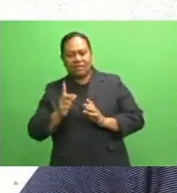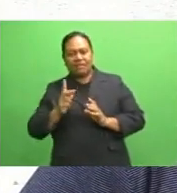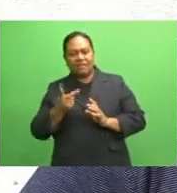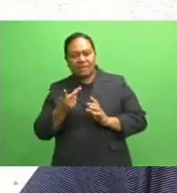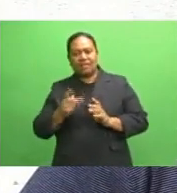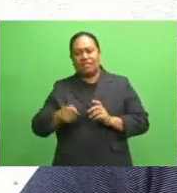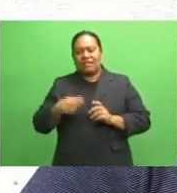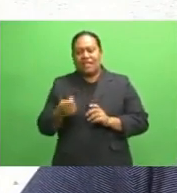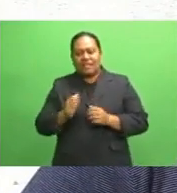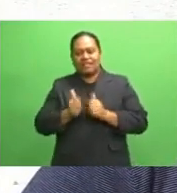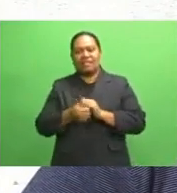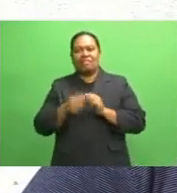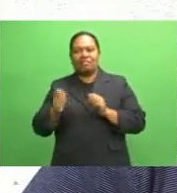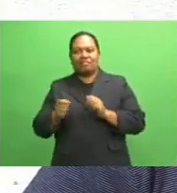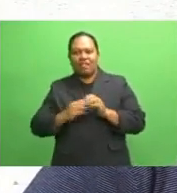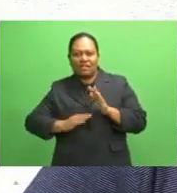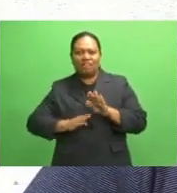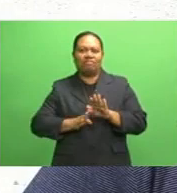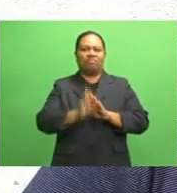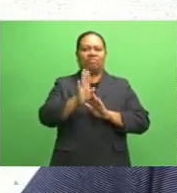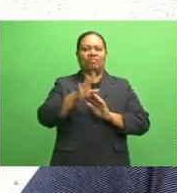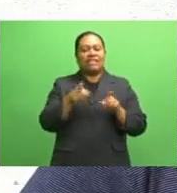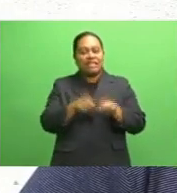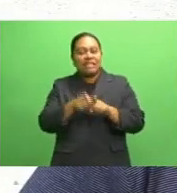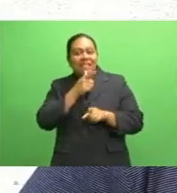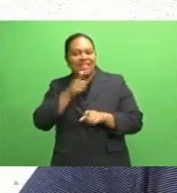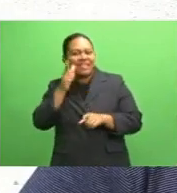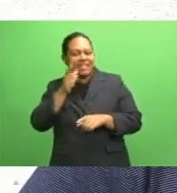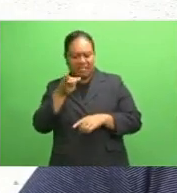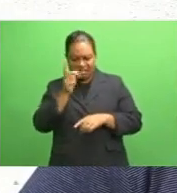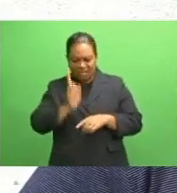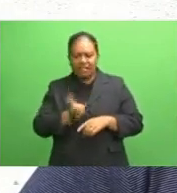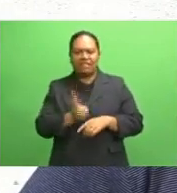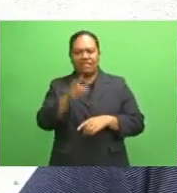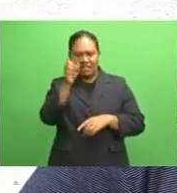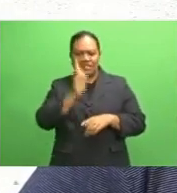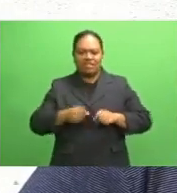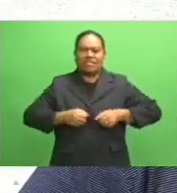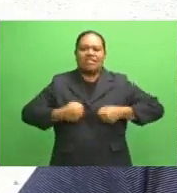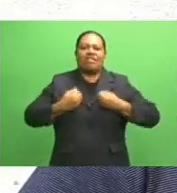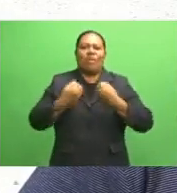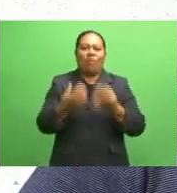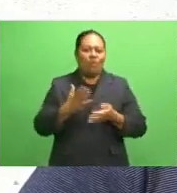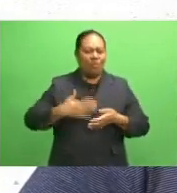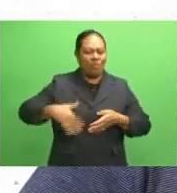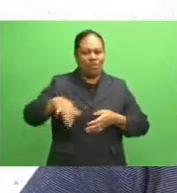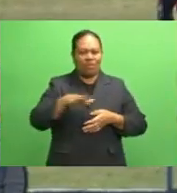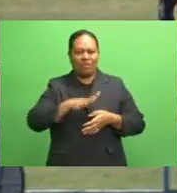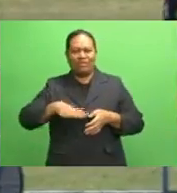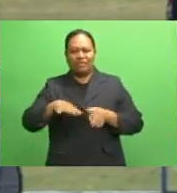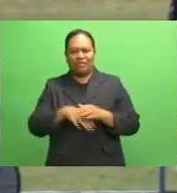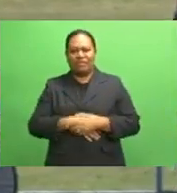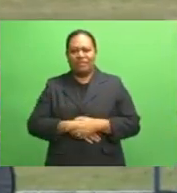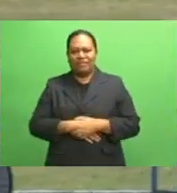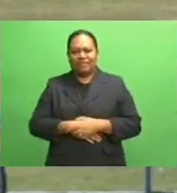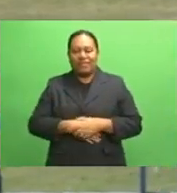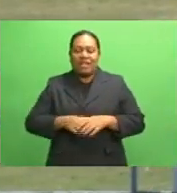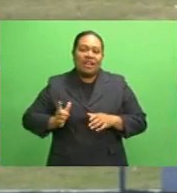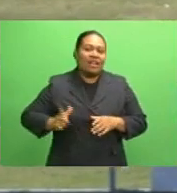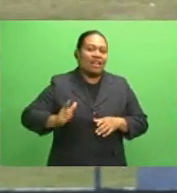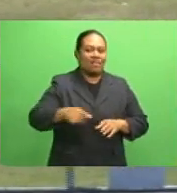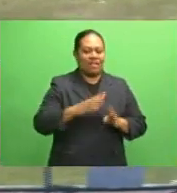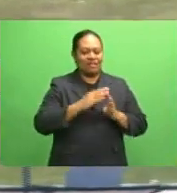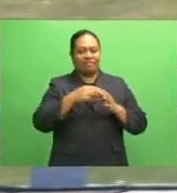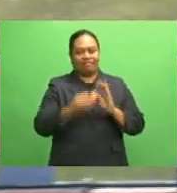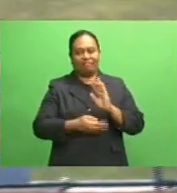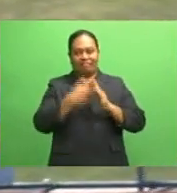the first yesterday's game, and again today they gave in all their own because all their all. Lambasa finished fourth in